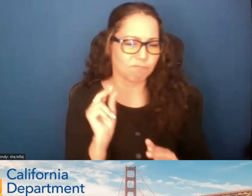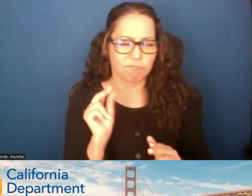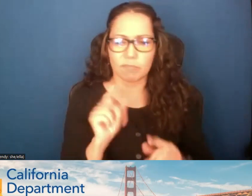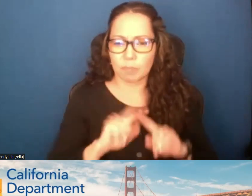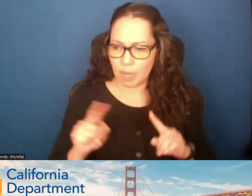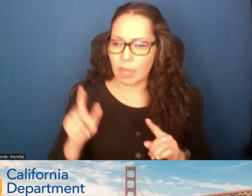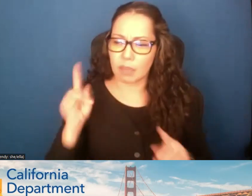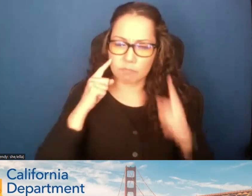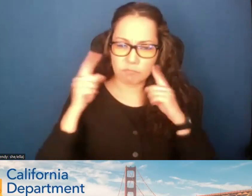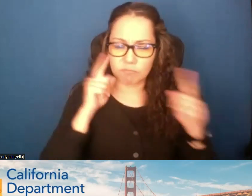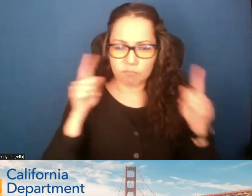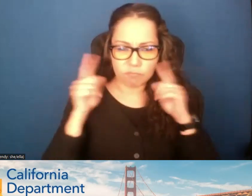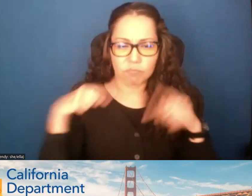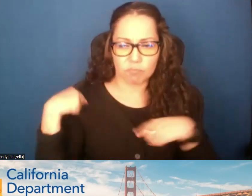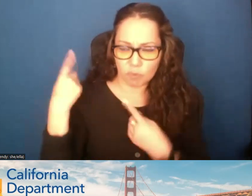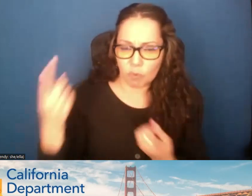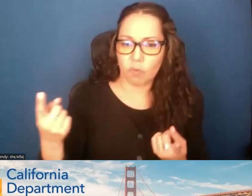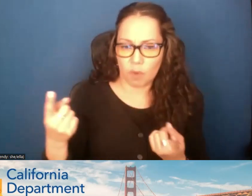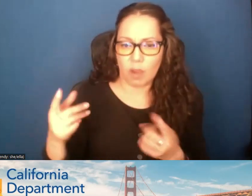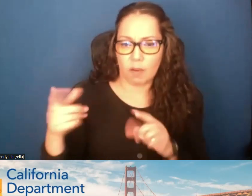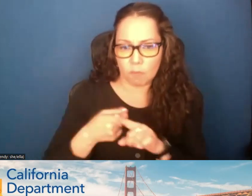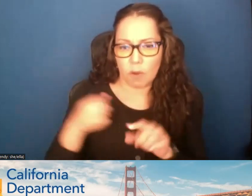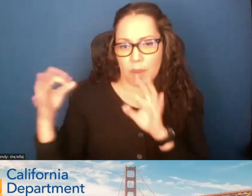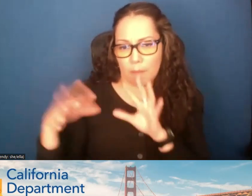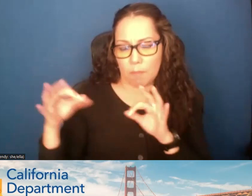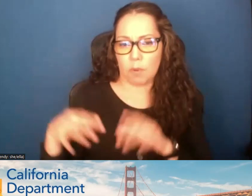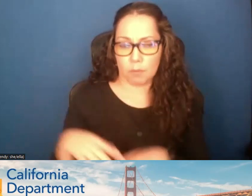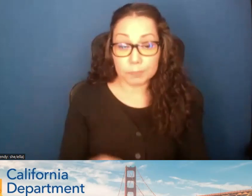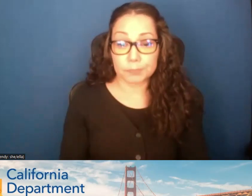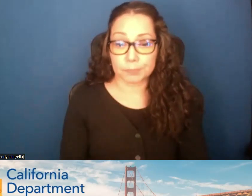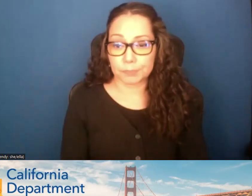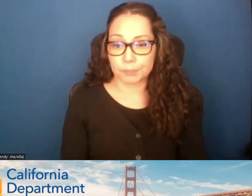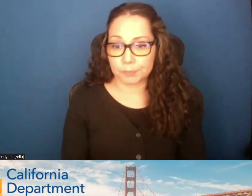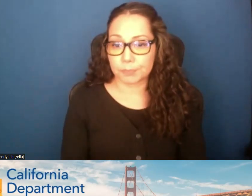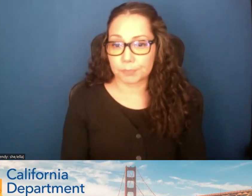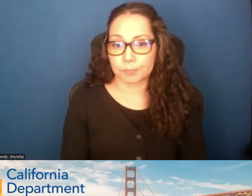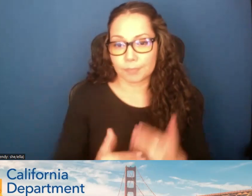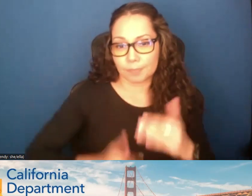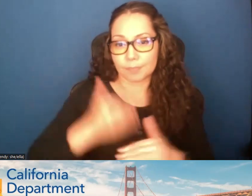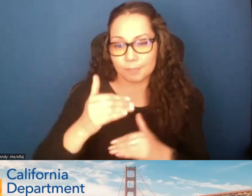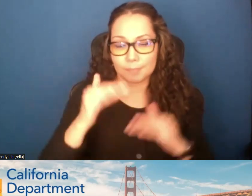so far in our input and feedback. Okay, we will move to the next slide.